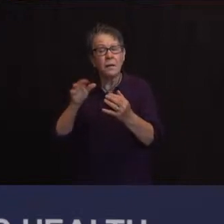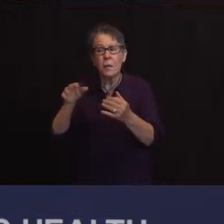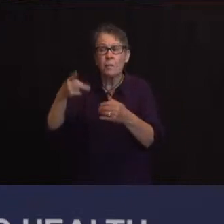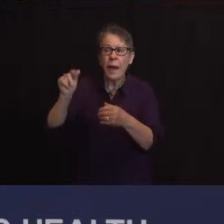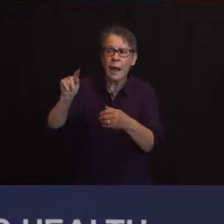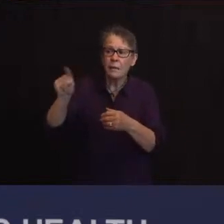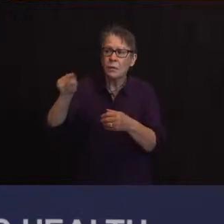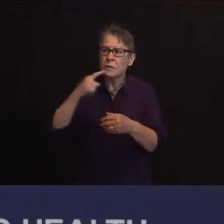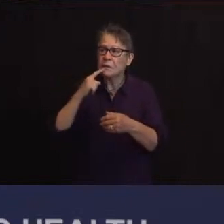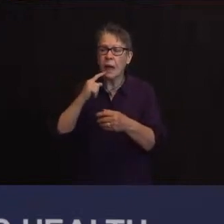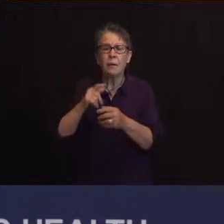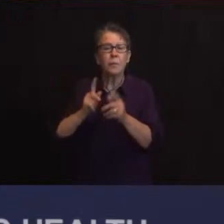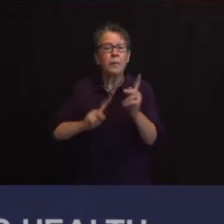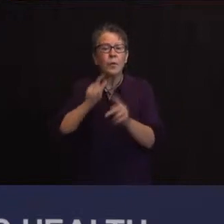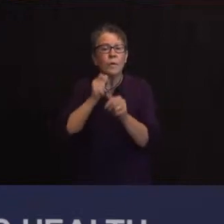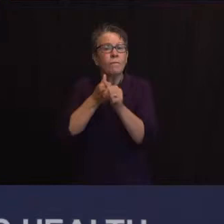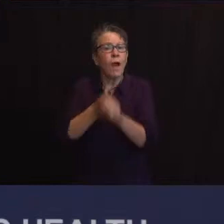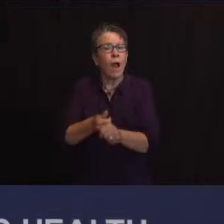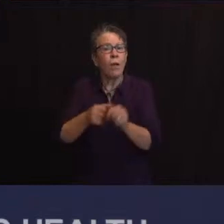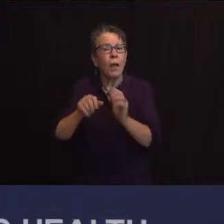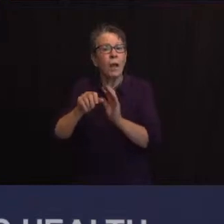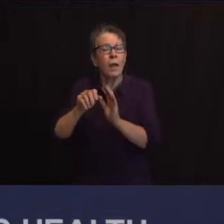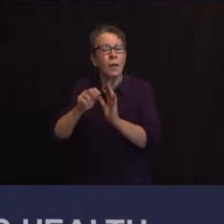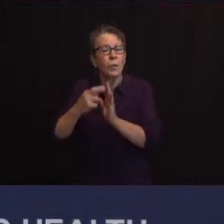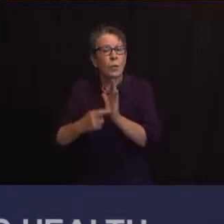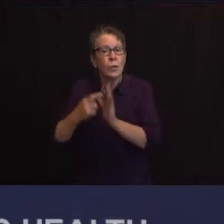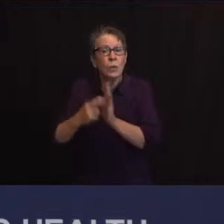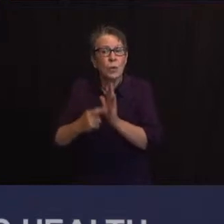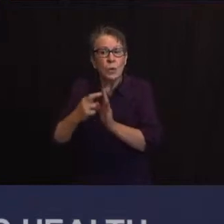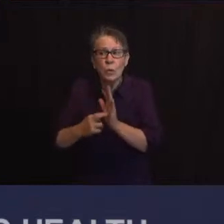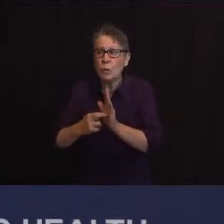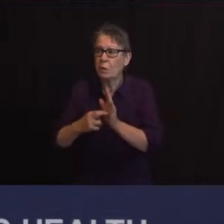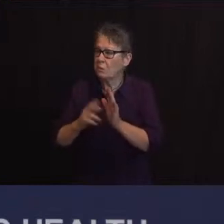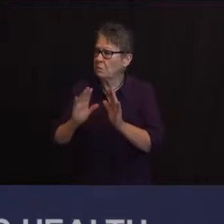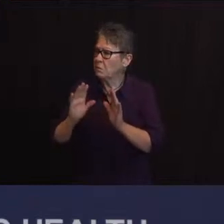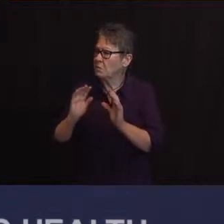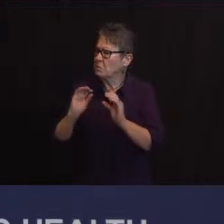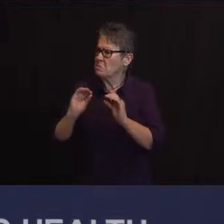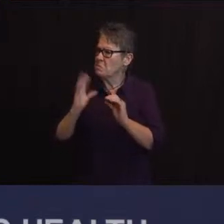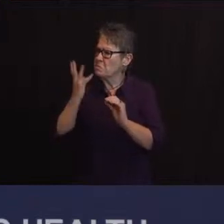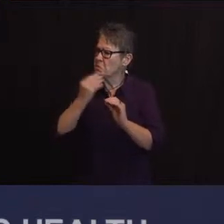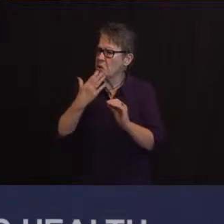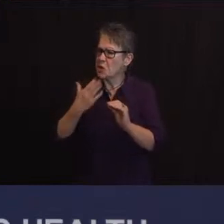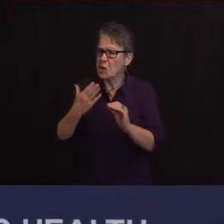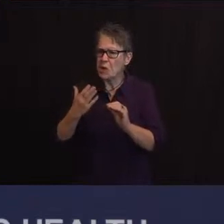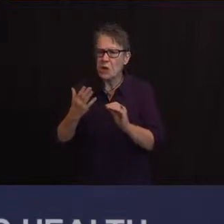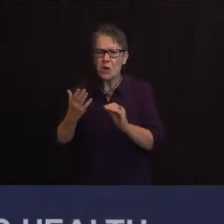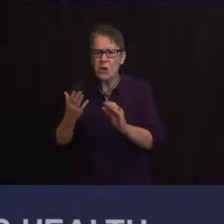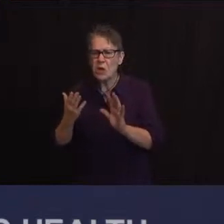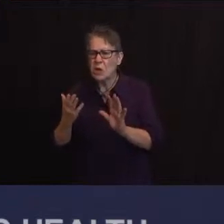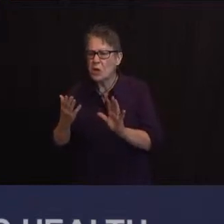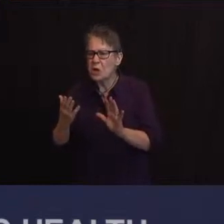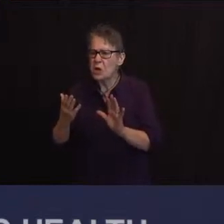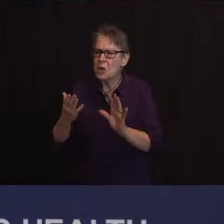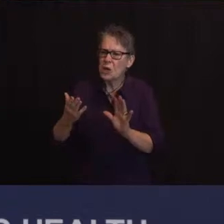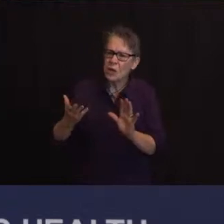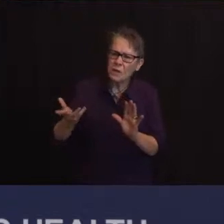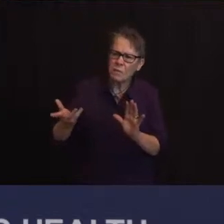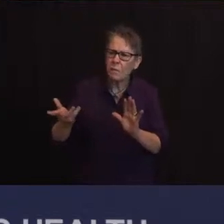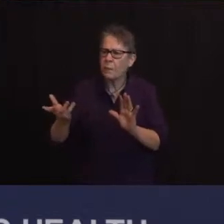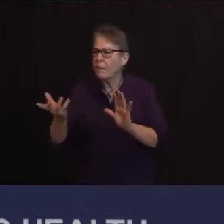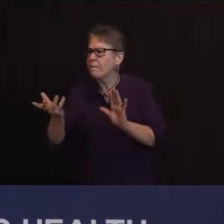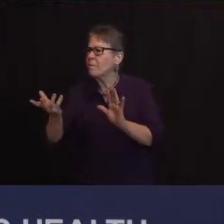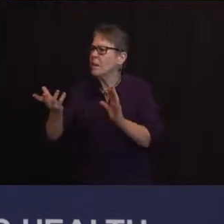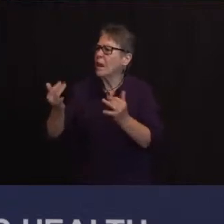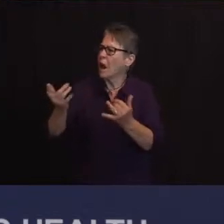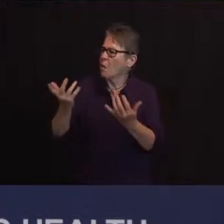because of Governor and Colonel, your good looks and charming personalities. Would you think that that's the case? Thank